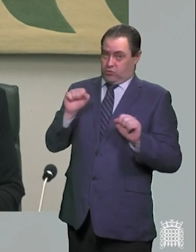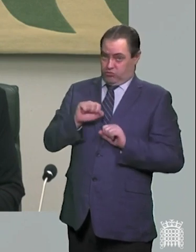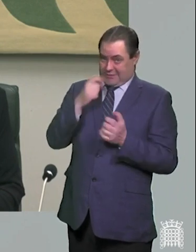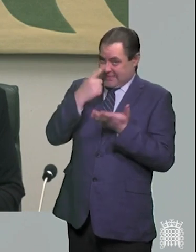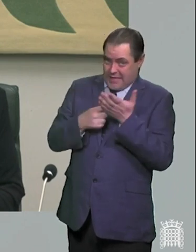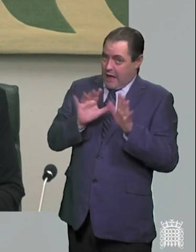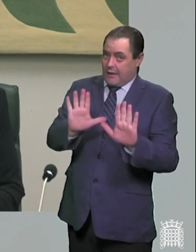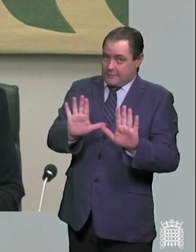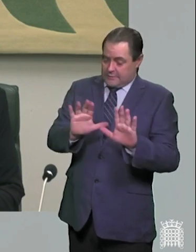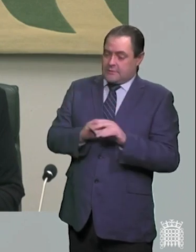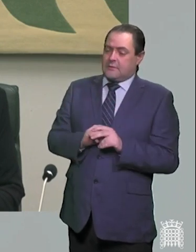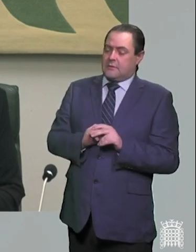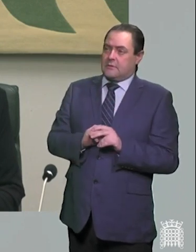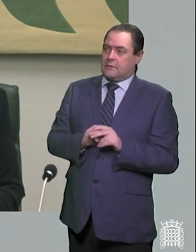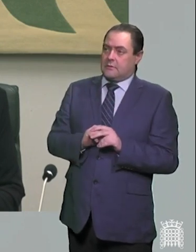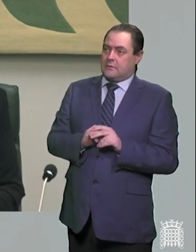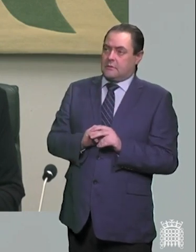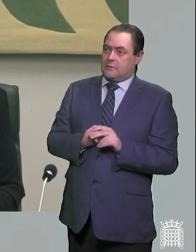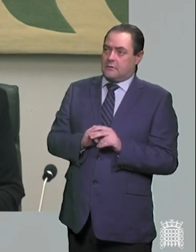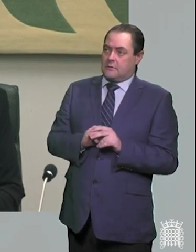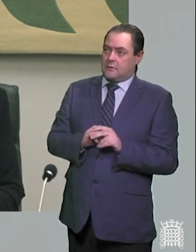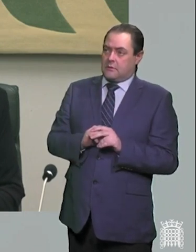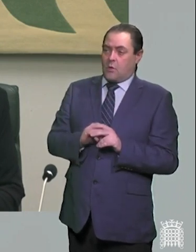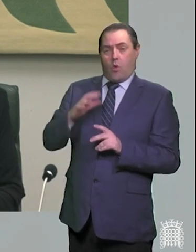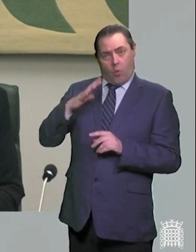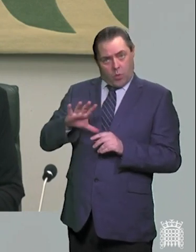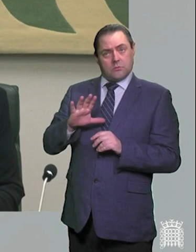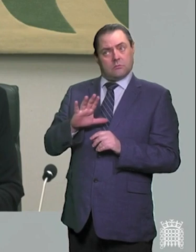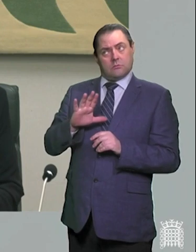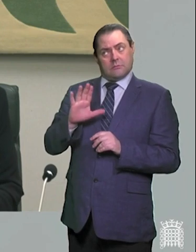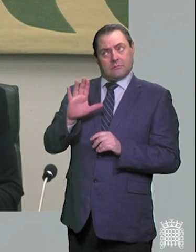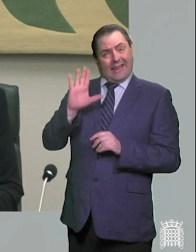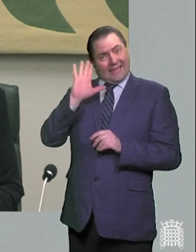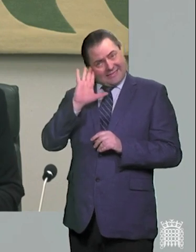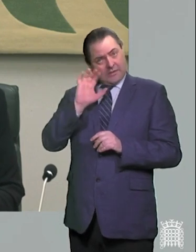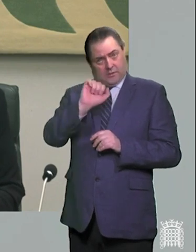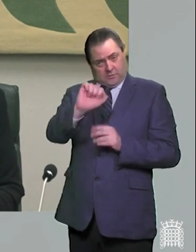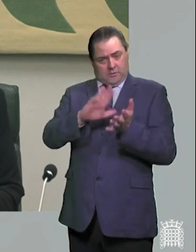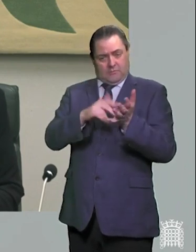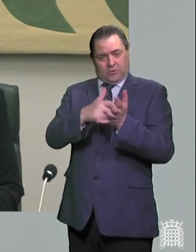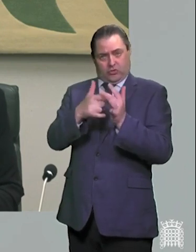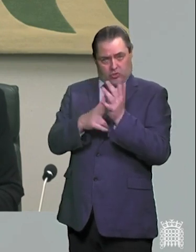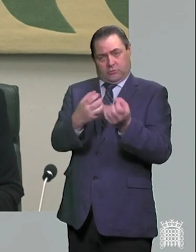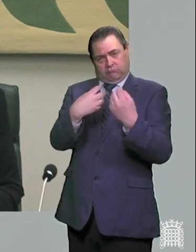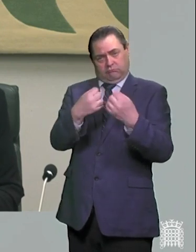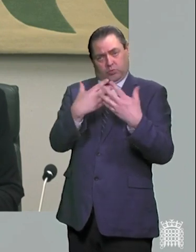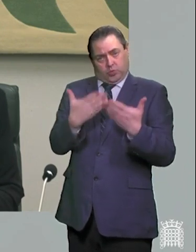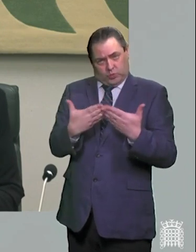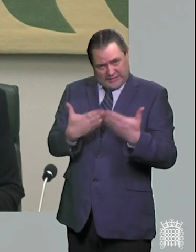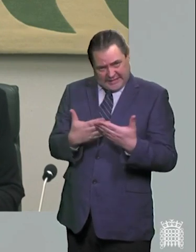this inquiry, and we will not do so until we have heard and considered Mr Johnson's evidence